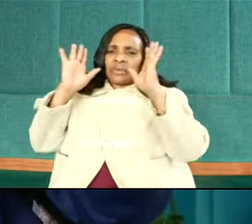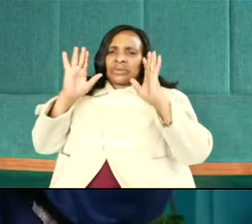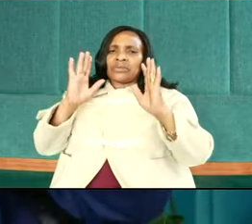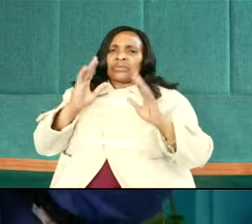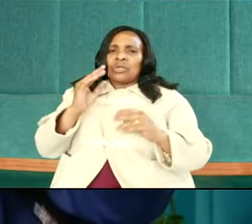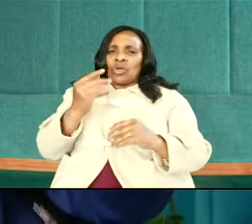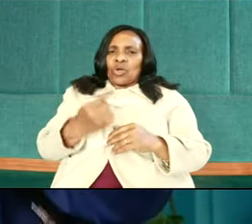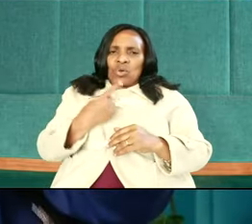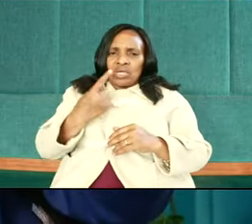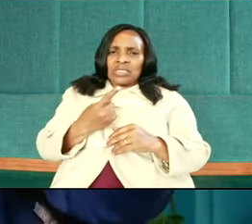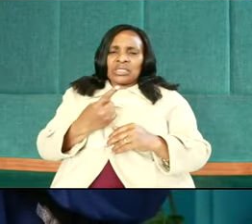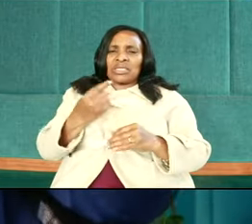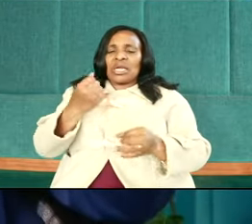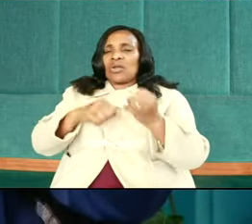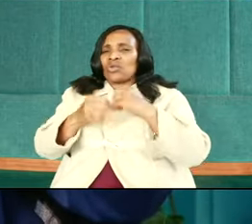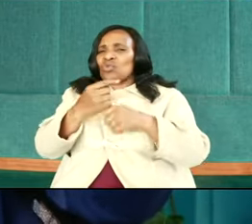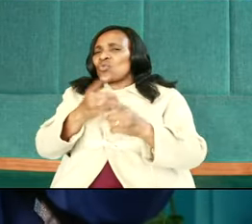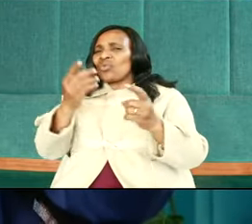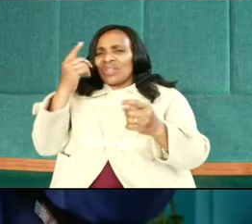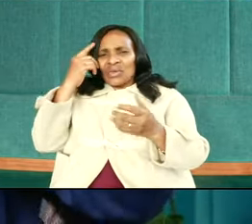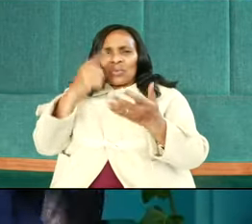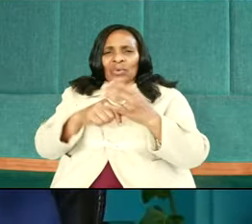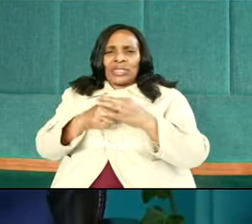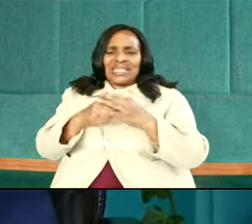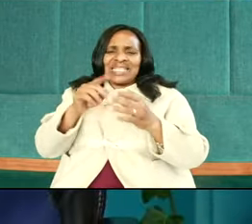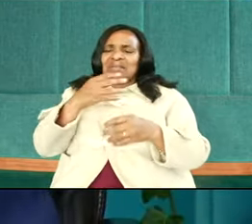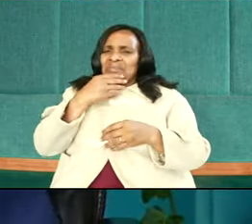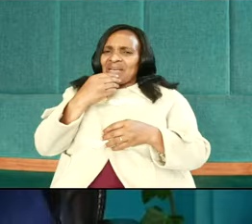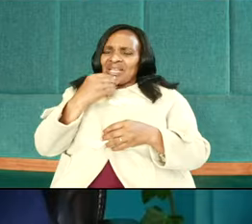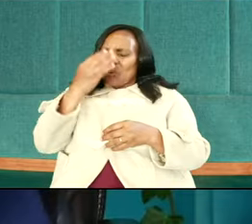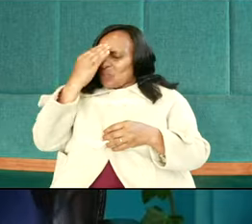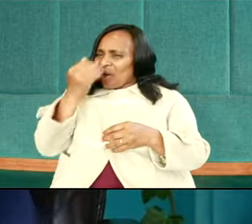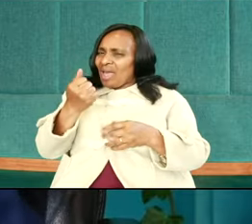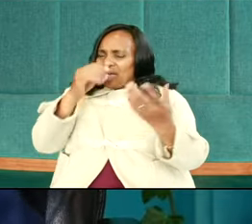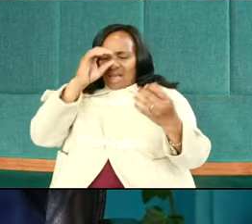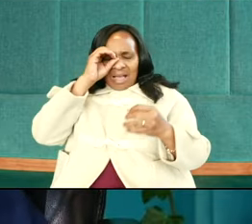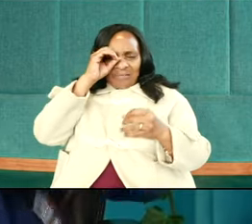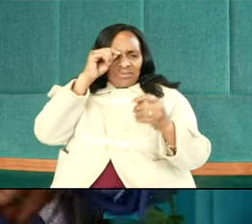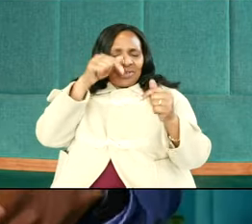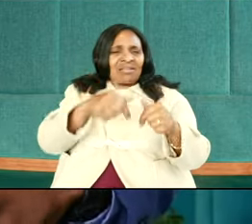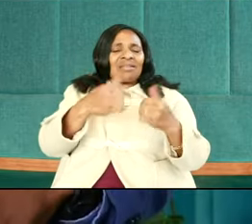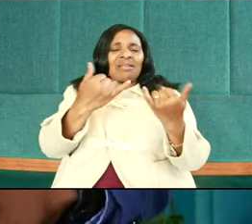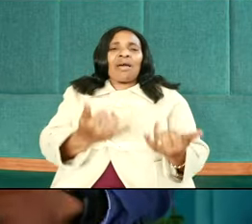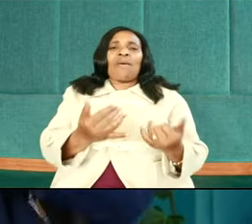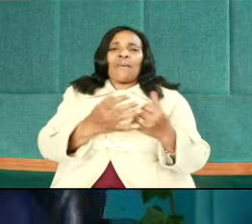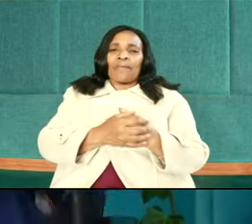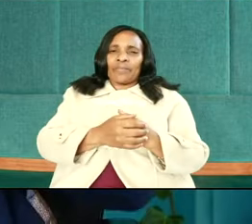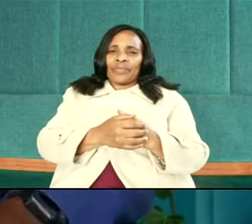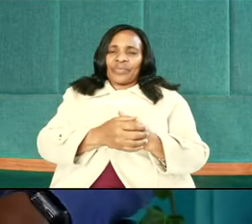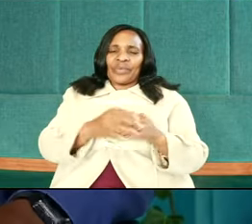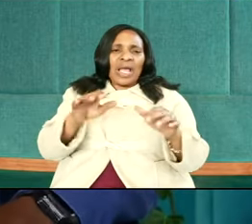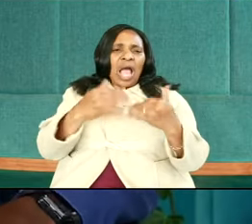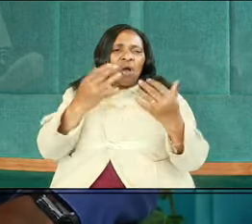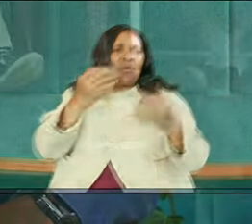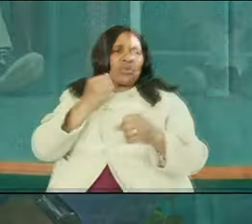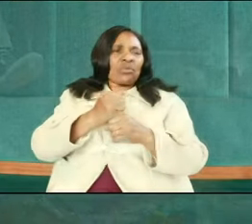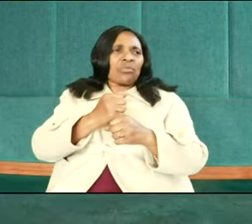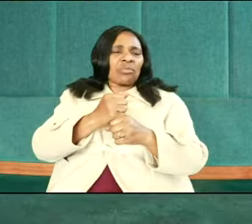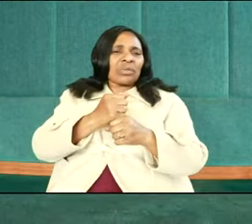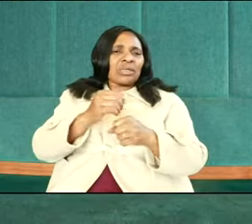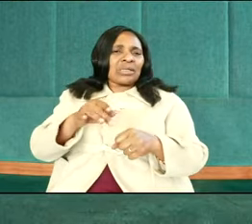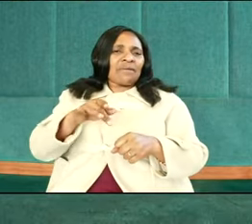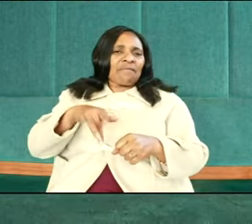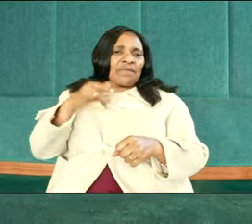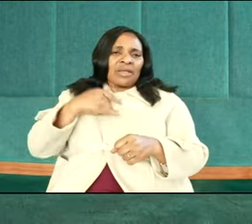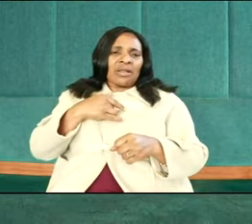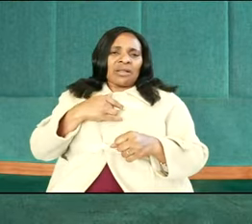in his reaction? What do you guys think? How does this guy feel while he's in the cave now? How does he feel? I